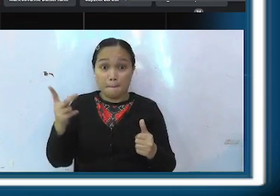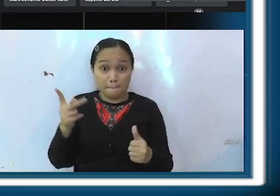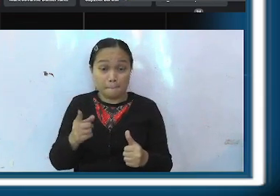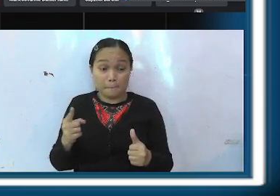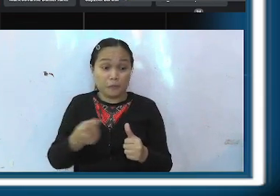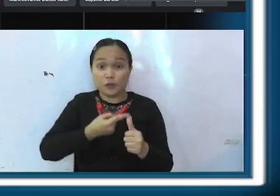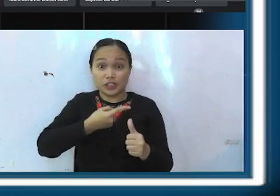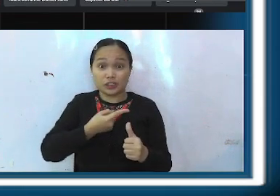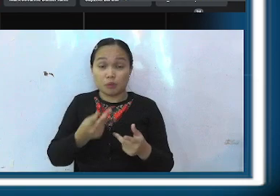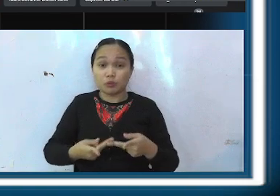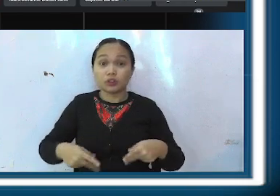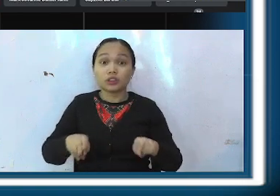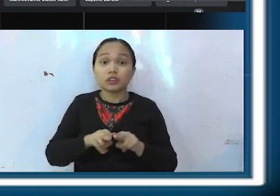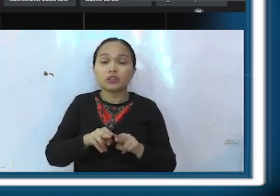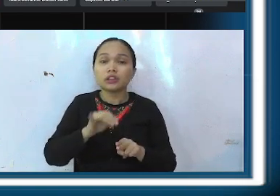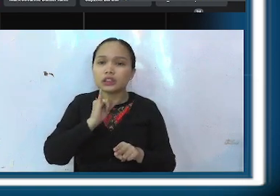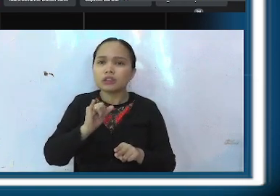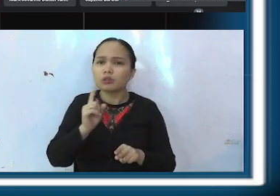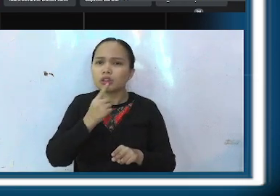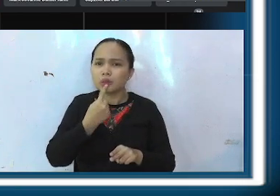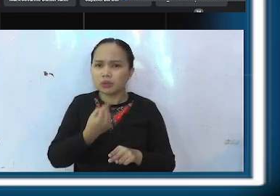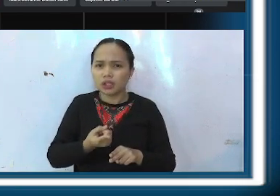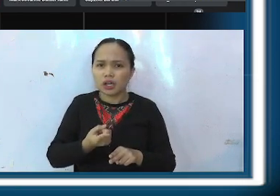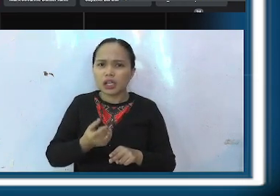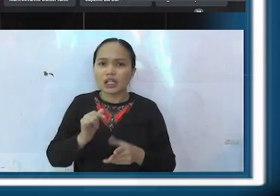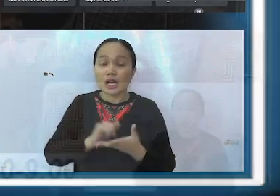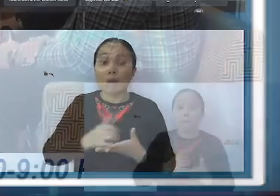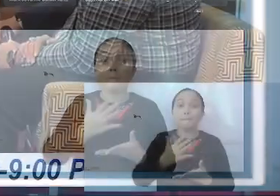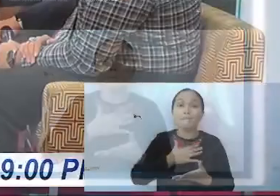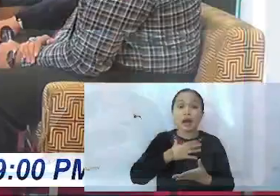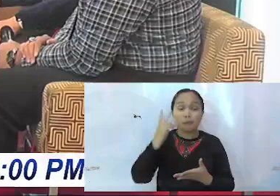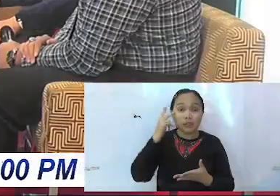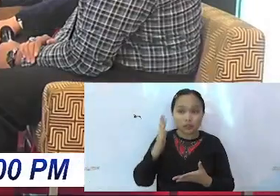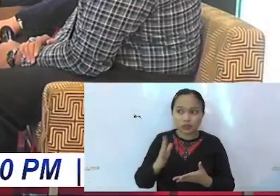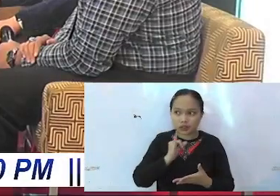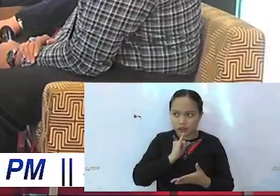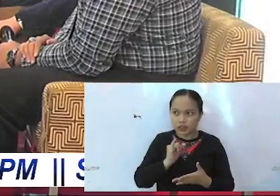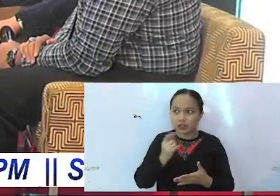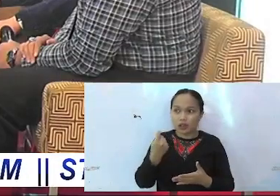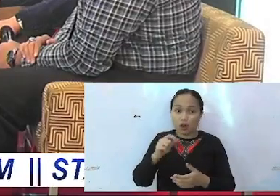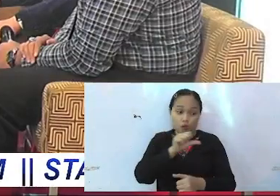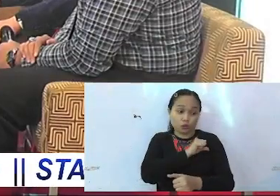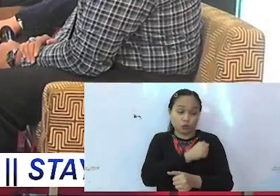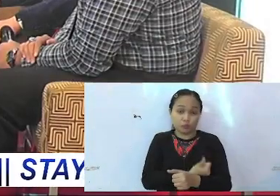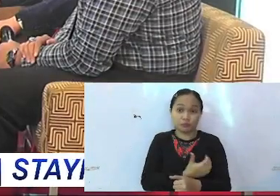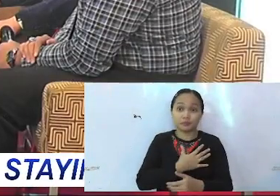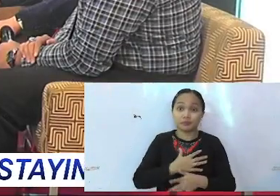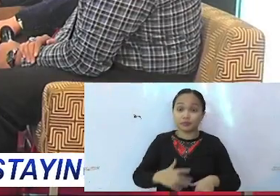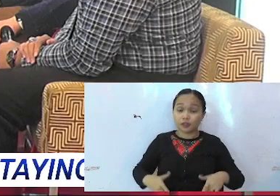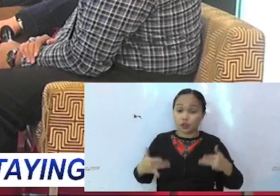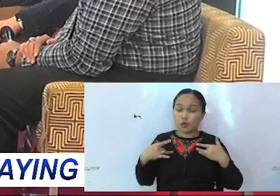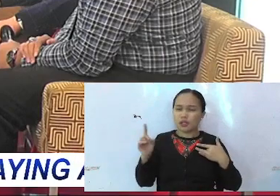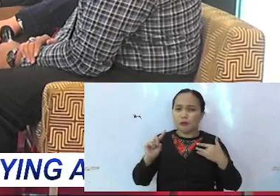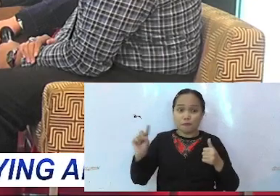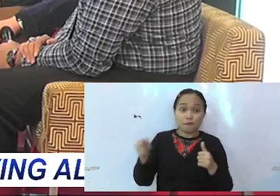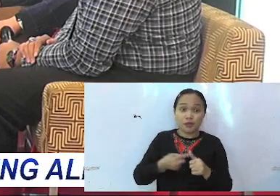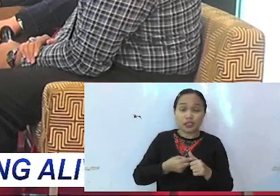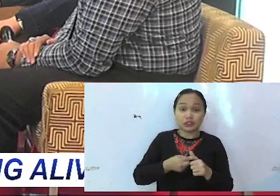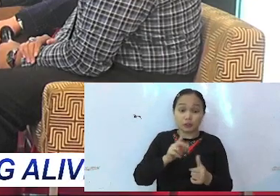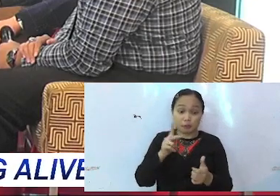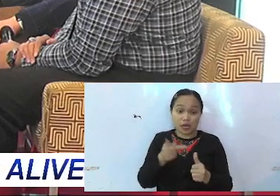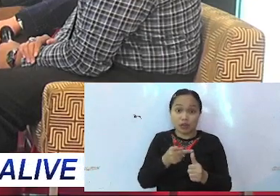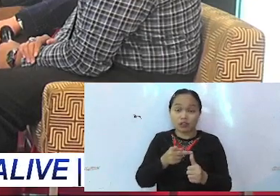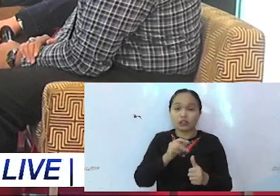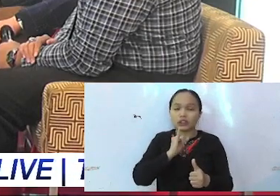and dad, they're the authority in my life. Yeah, that's it. My pastor is the authority in my life. That's right. You know, the primary position is I'm faithful